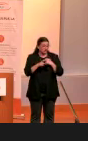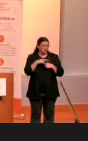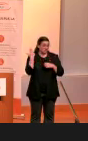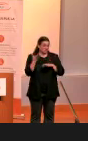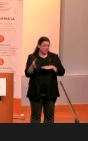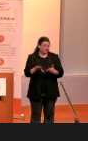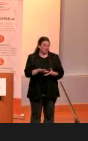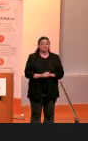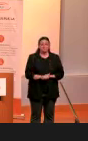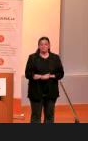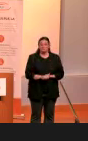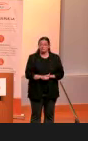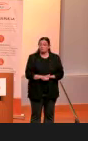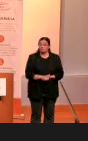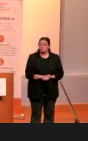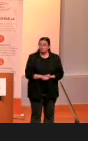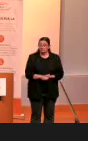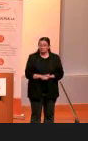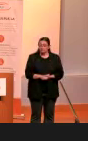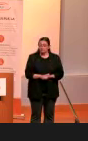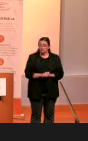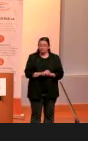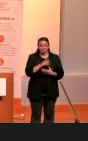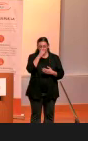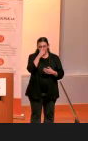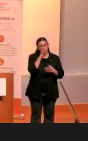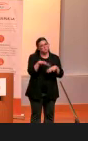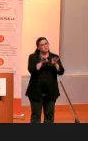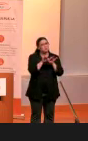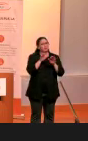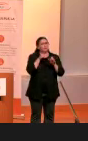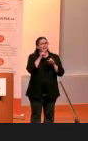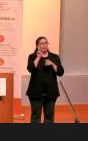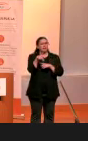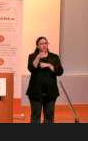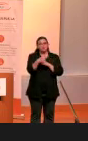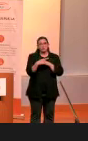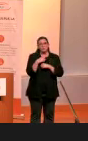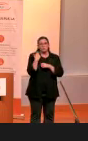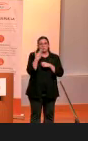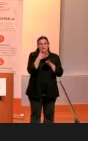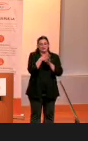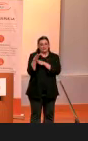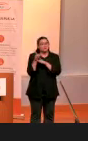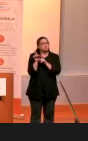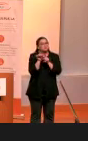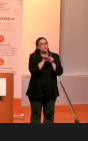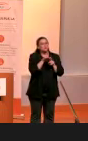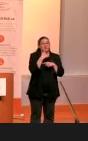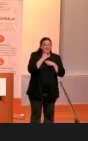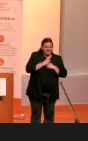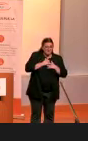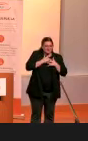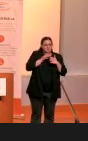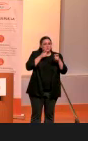about, not only controlling traditional risk factors, also controlling inflammation in lupus, controlling